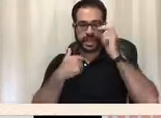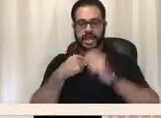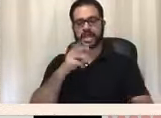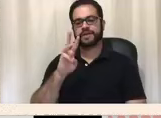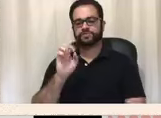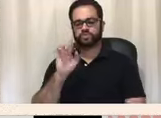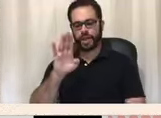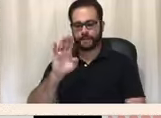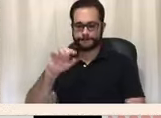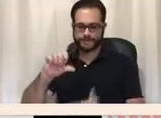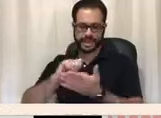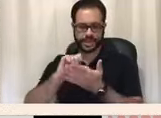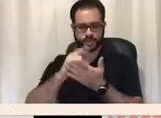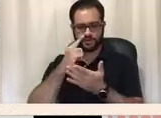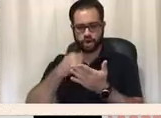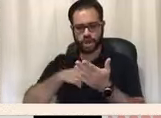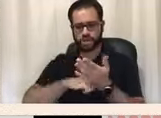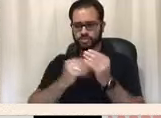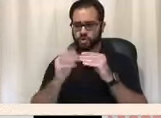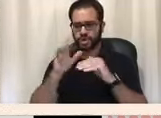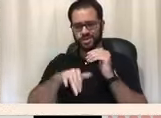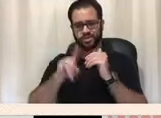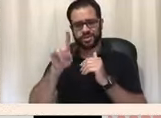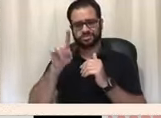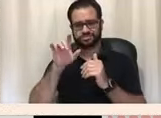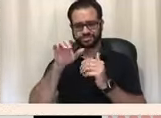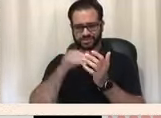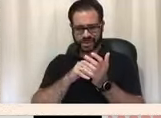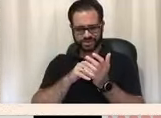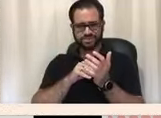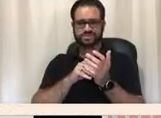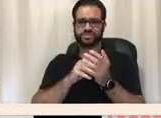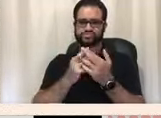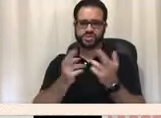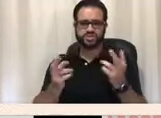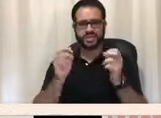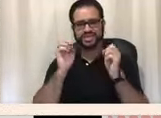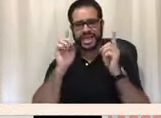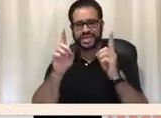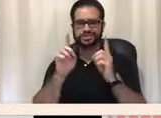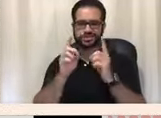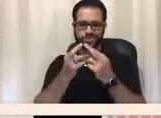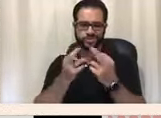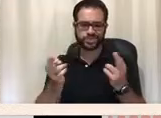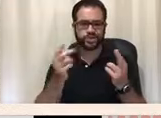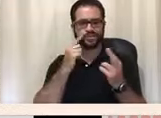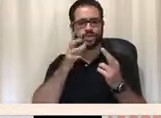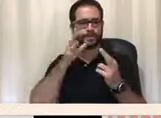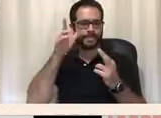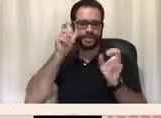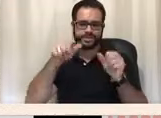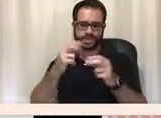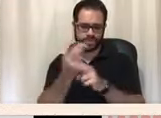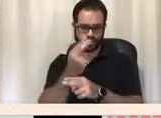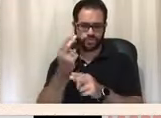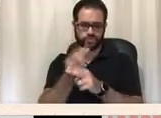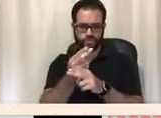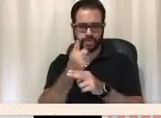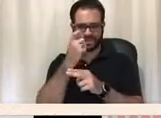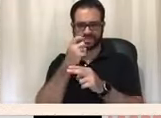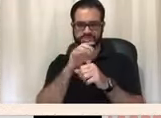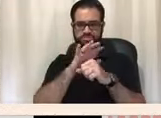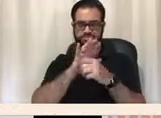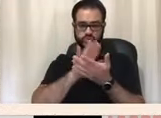1,000 resources, educational resources for parents to use since schools went virtual this